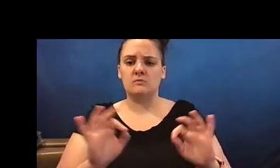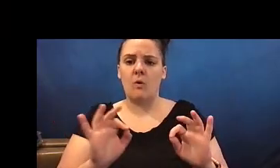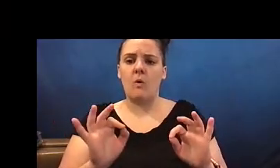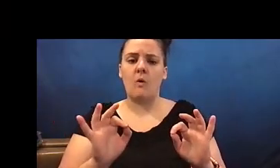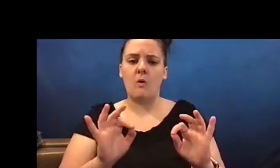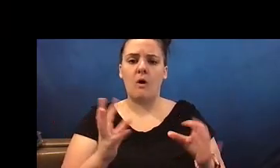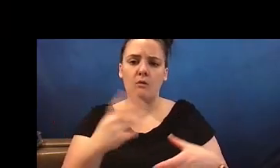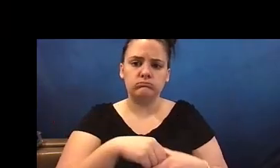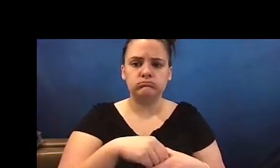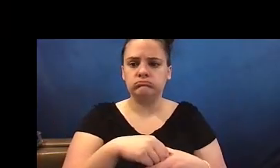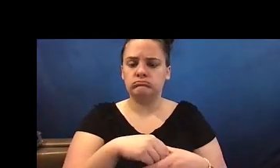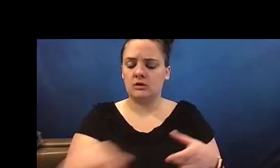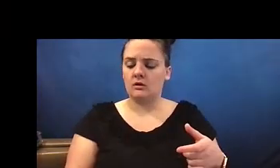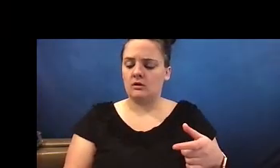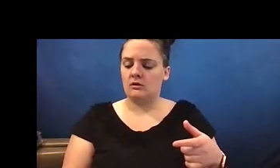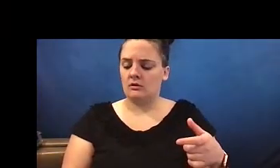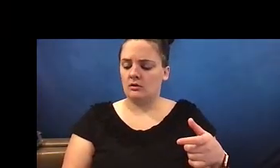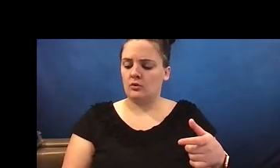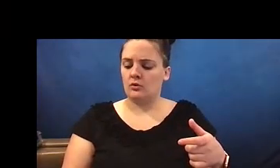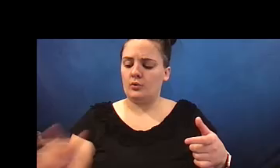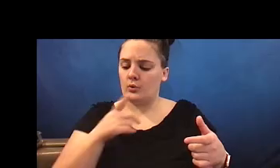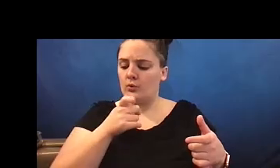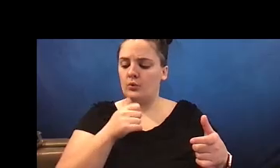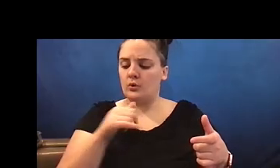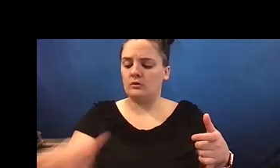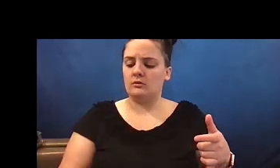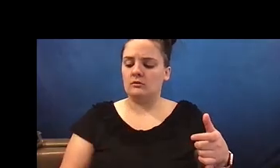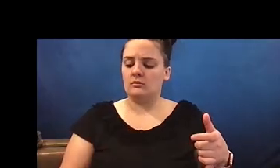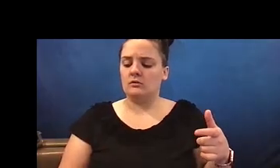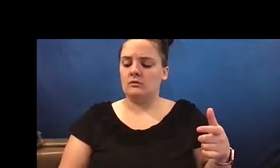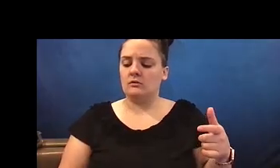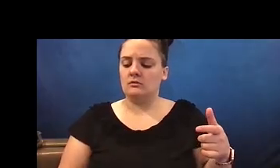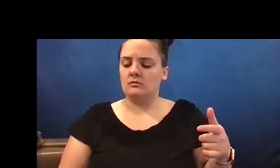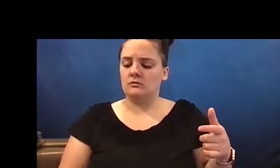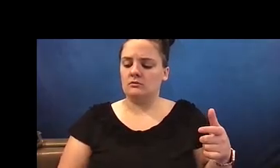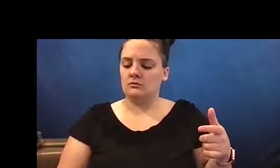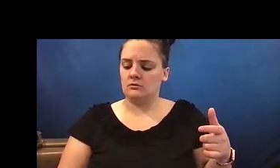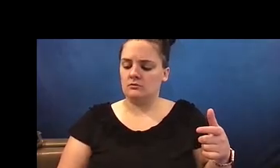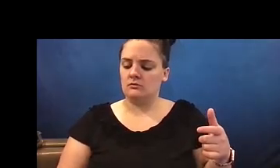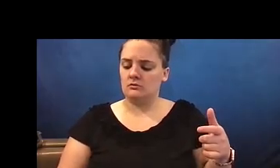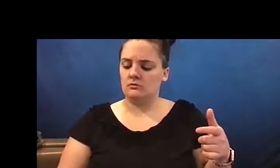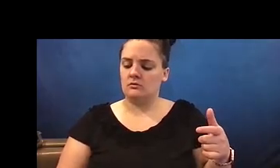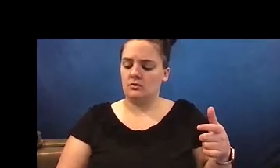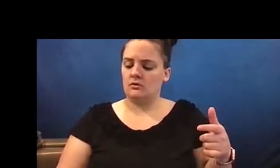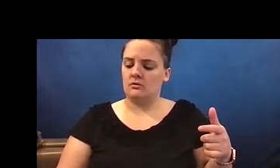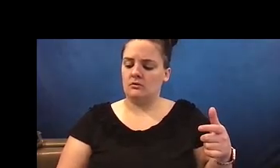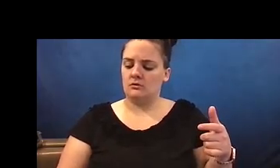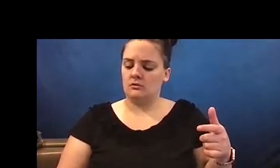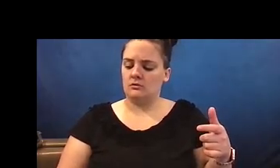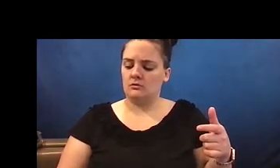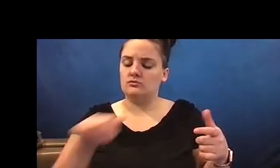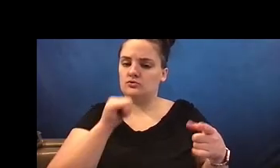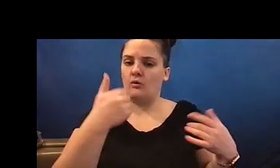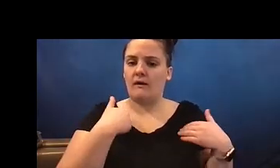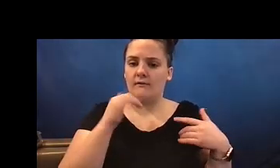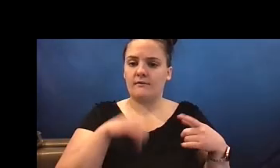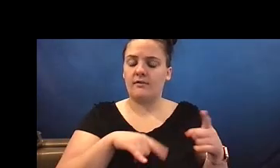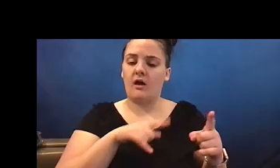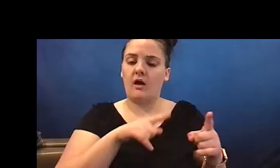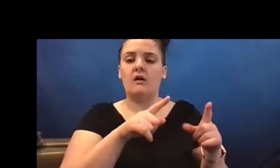who don't have sufficient reserves, and look at a statewide system so that we're not behind the 8 ball because we can't